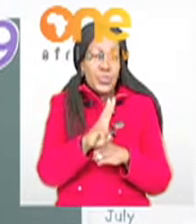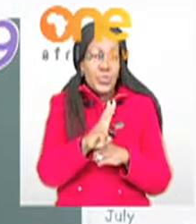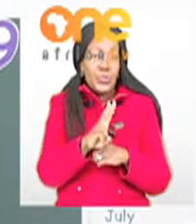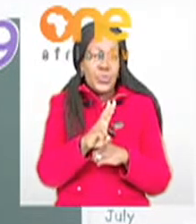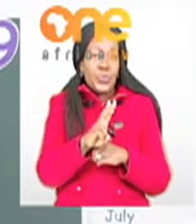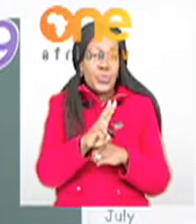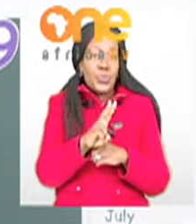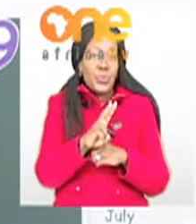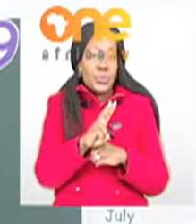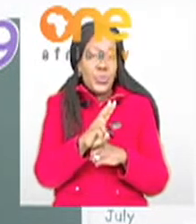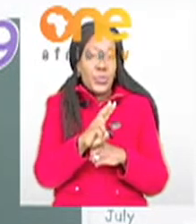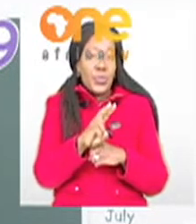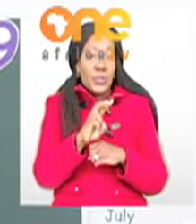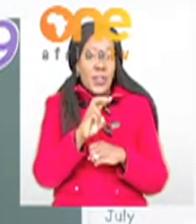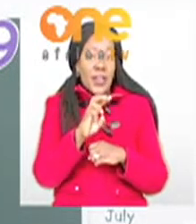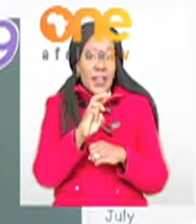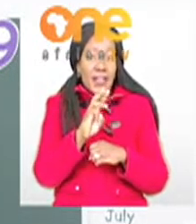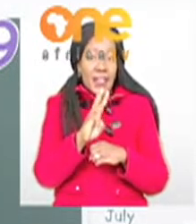2,